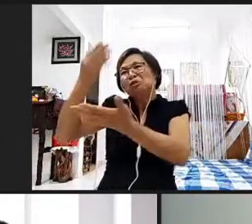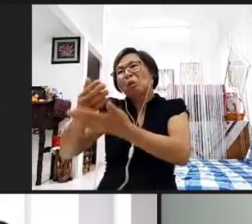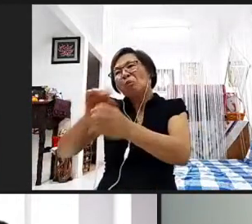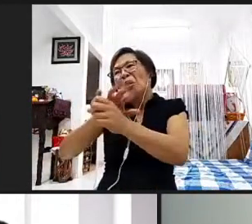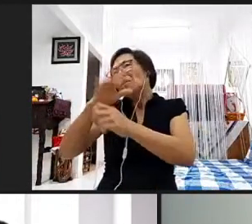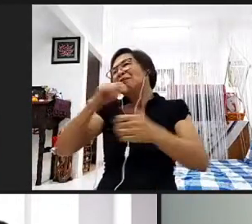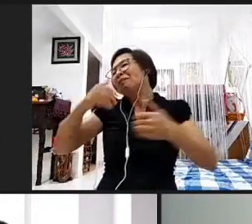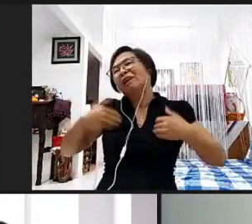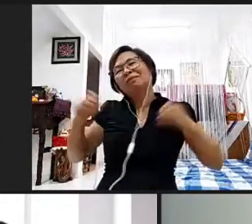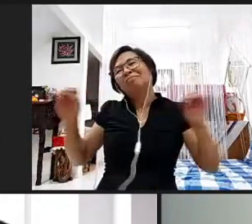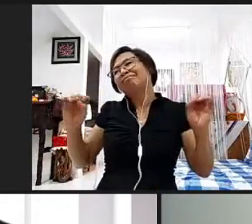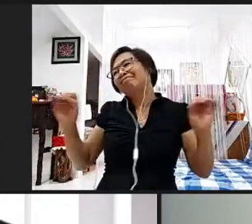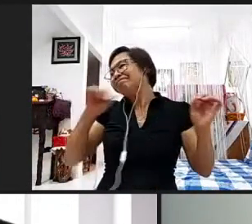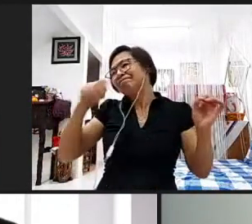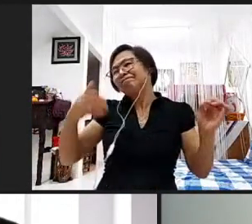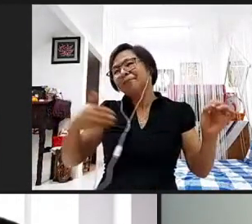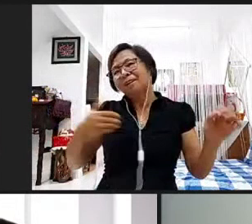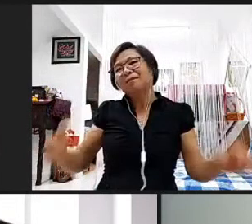prevent COVID,